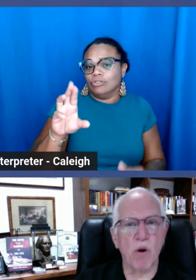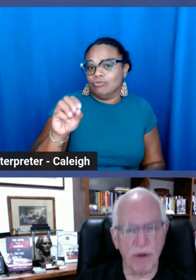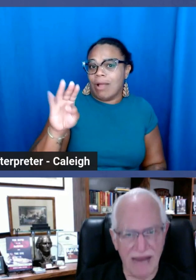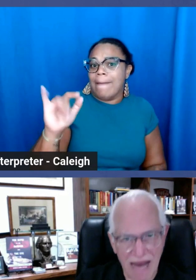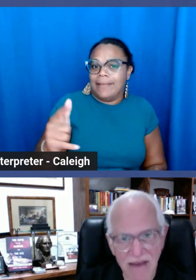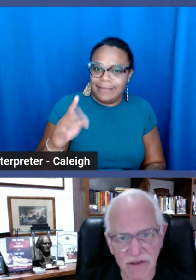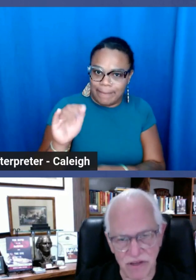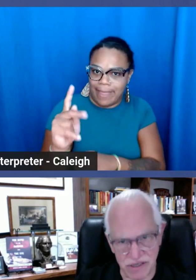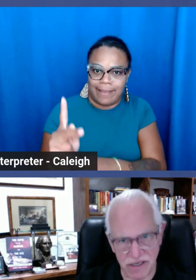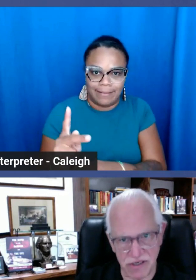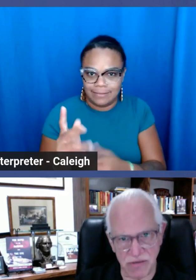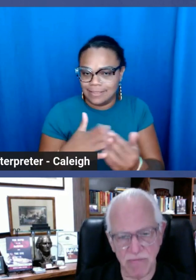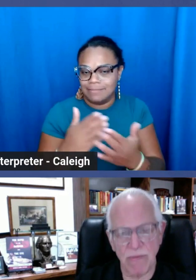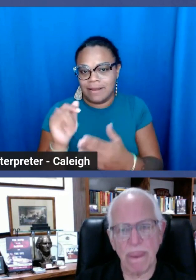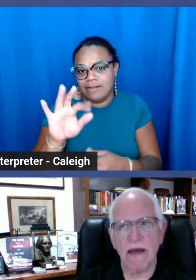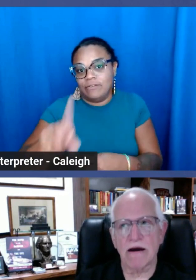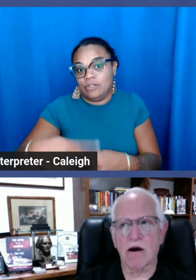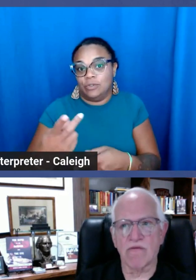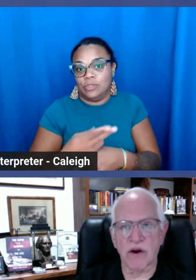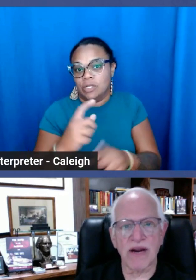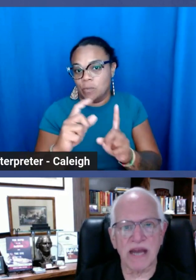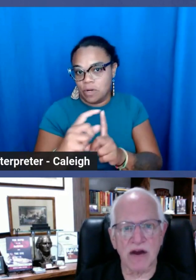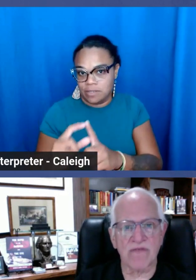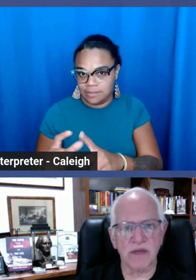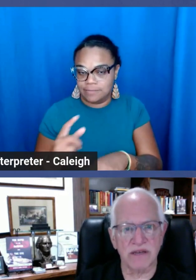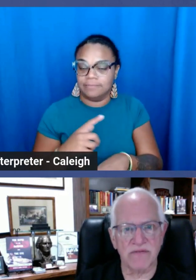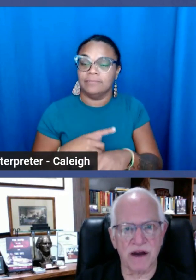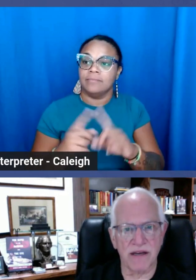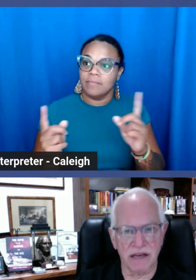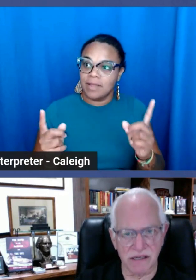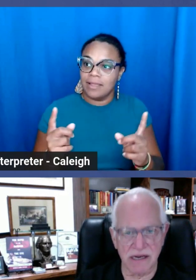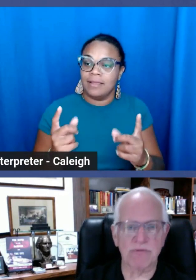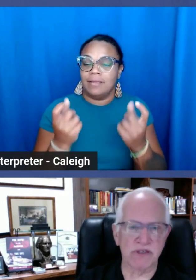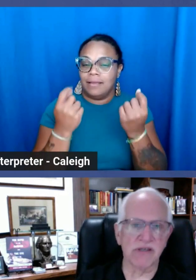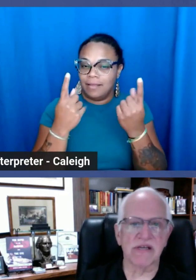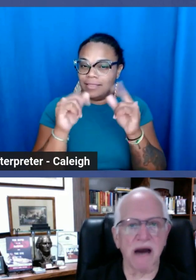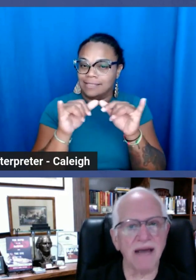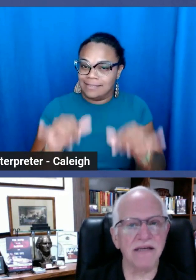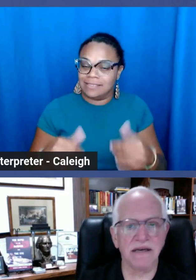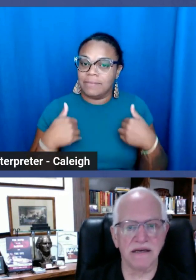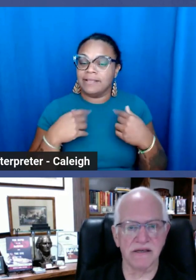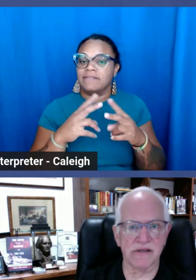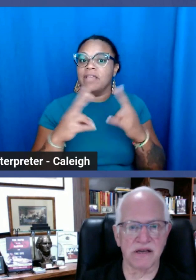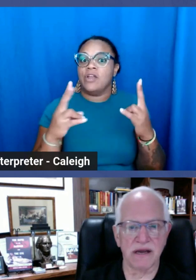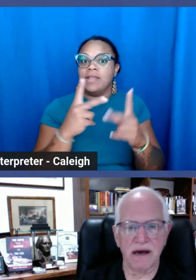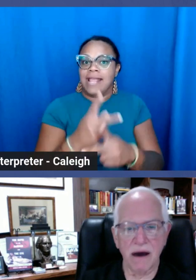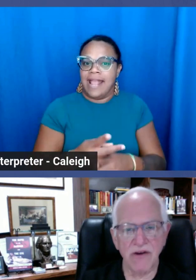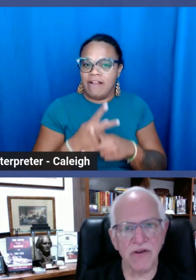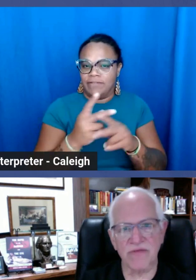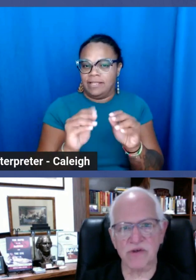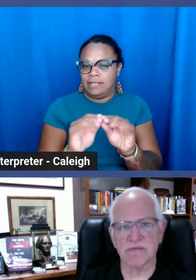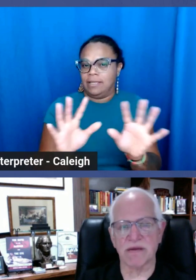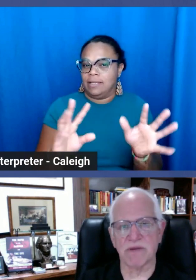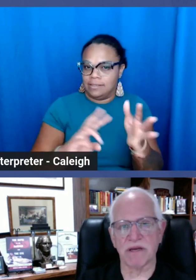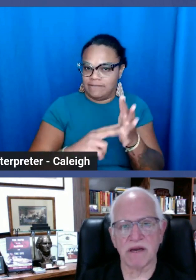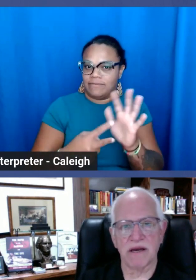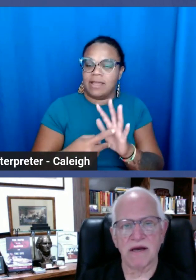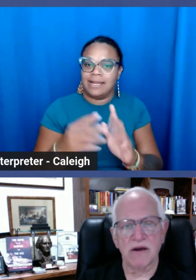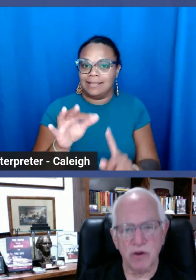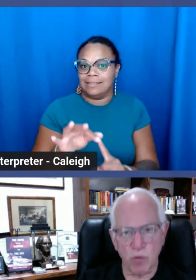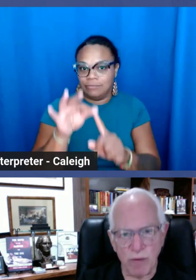But what we have in this system are very carefully defined exceptions. The idea is that under the First